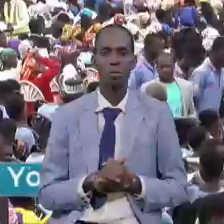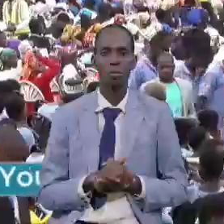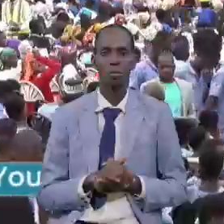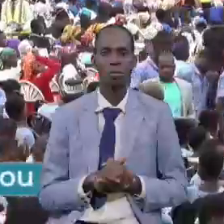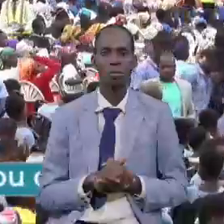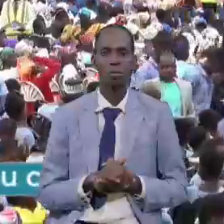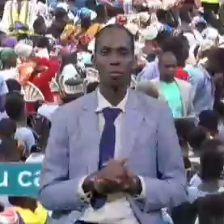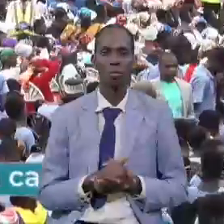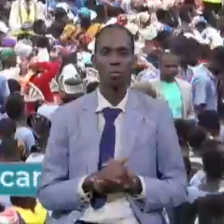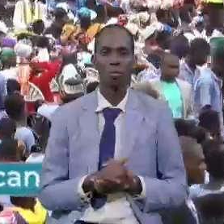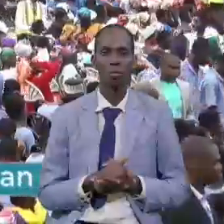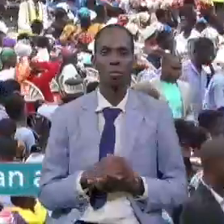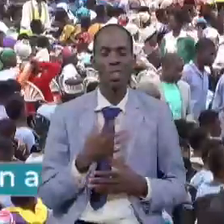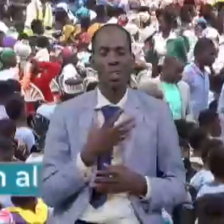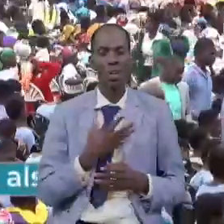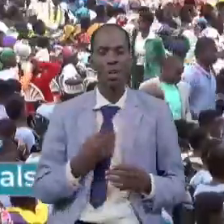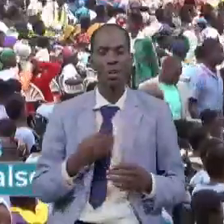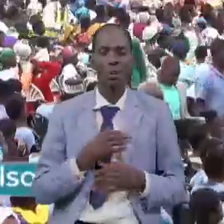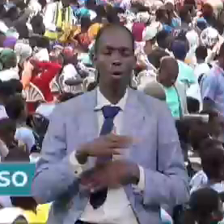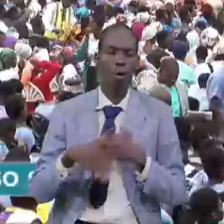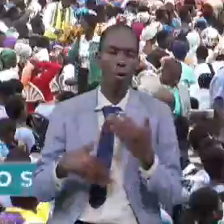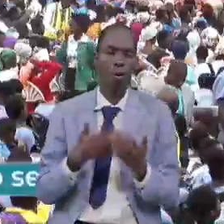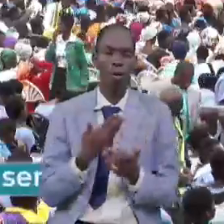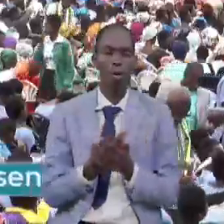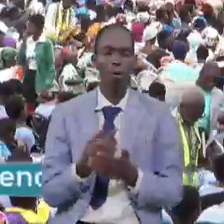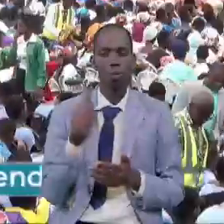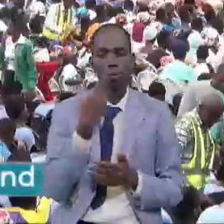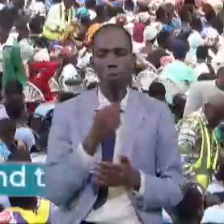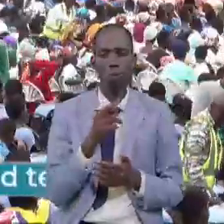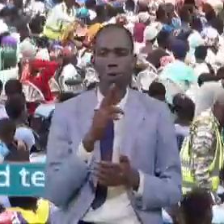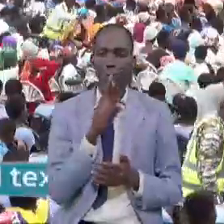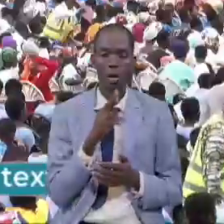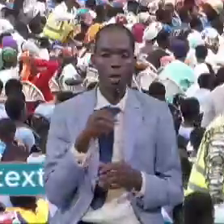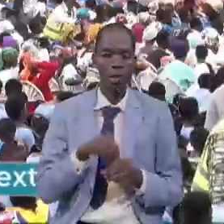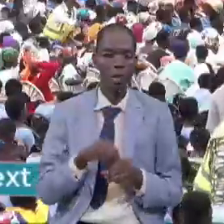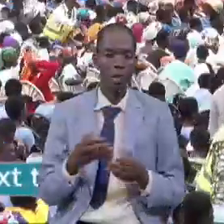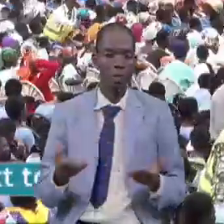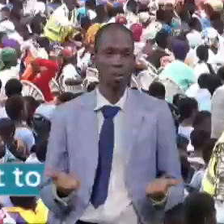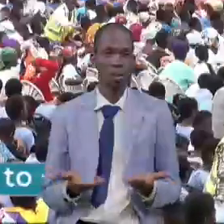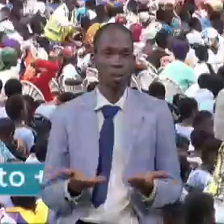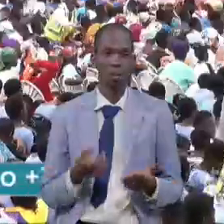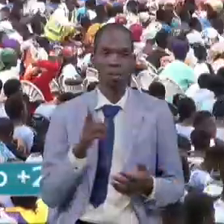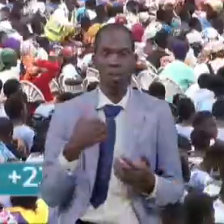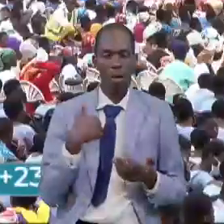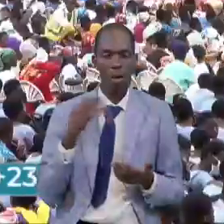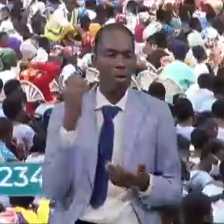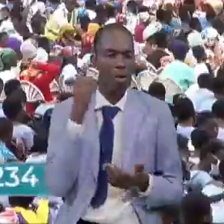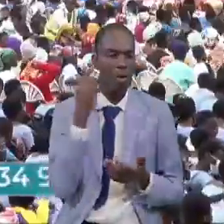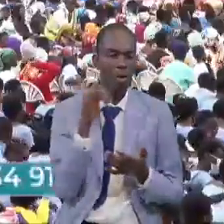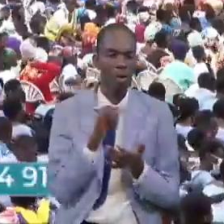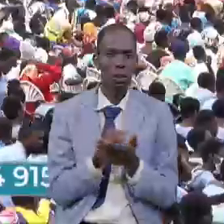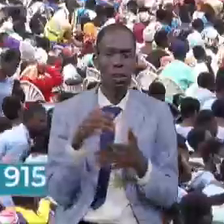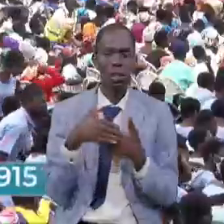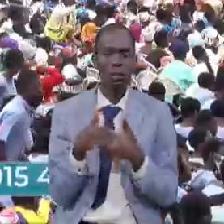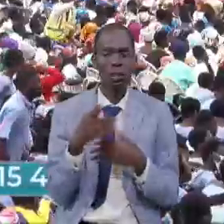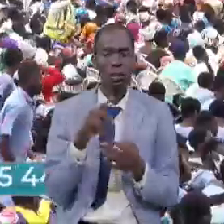And those in the Alpha location here, you have been told, after this crusade on Tuesday,